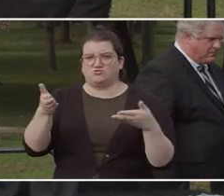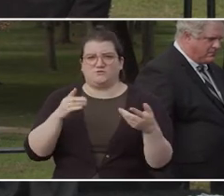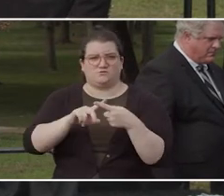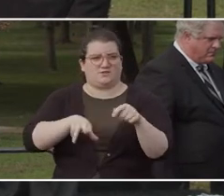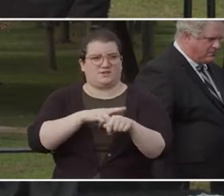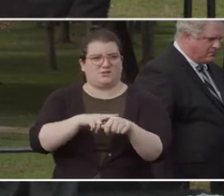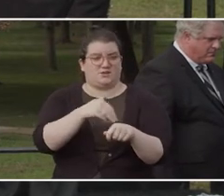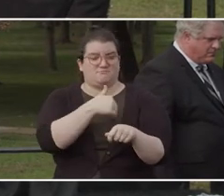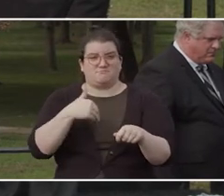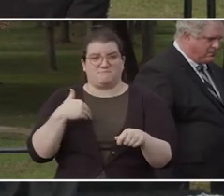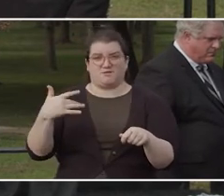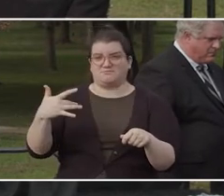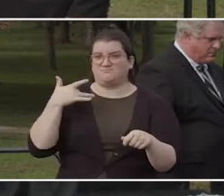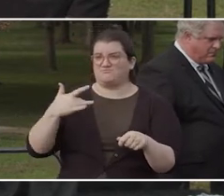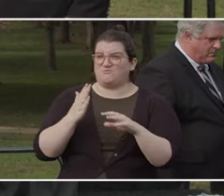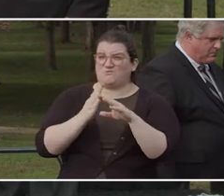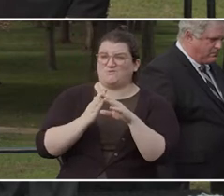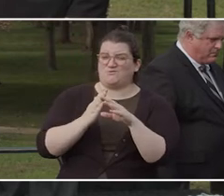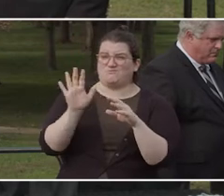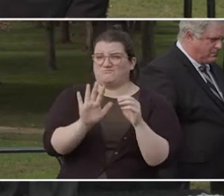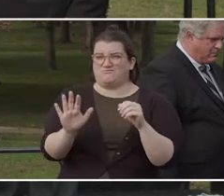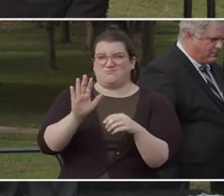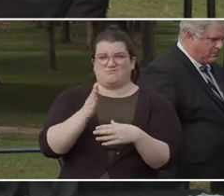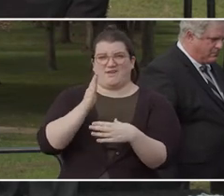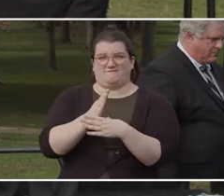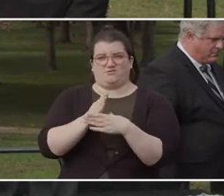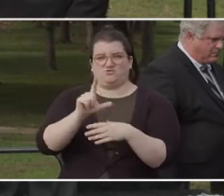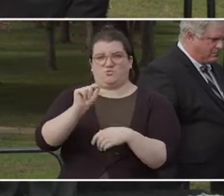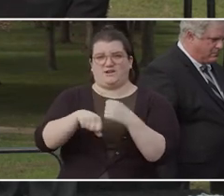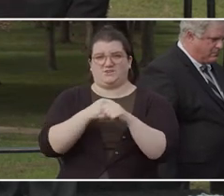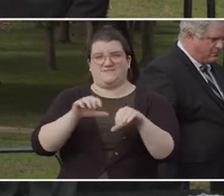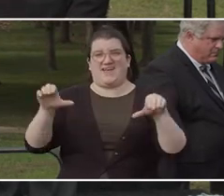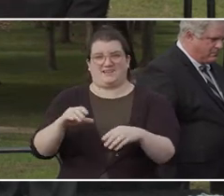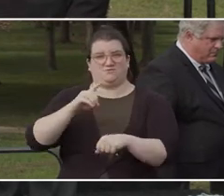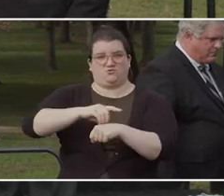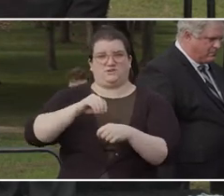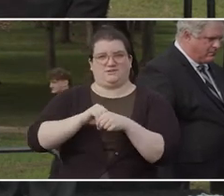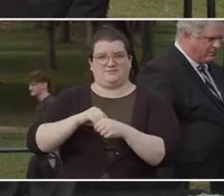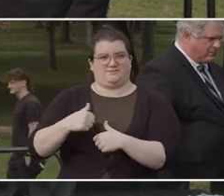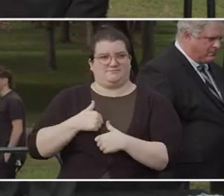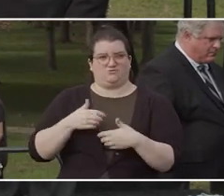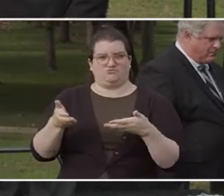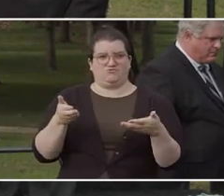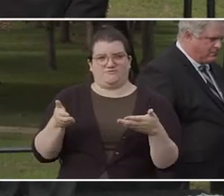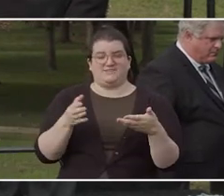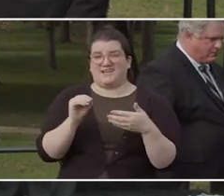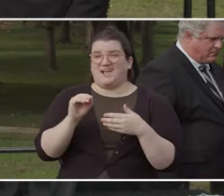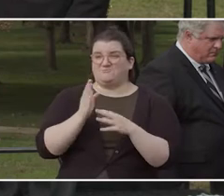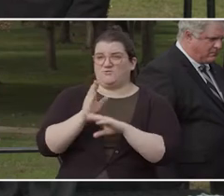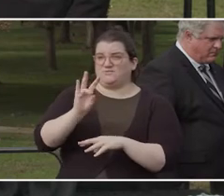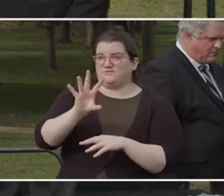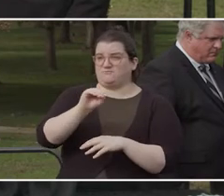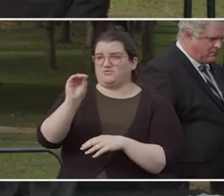Members average almost 20 years of active duty service, with more than 75% being combat veterans.